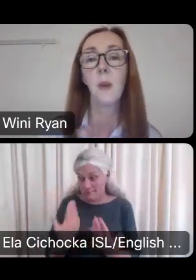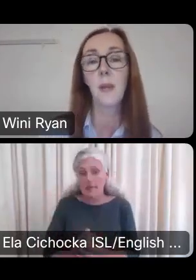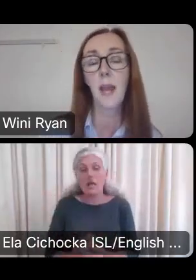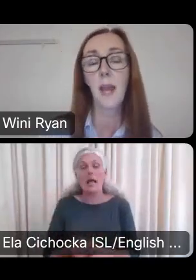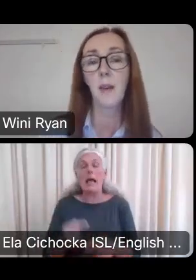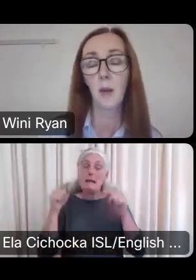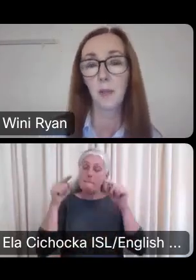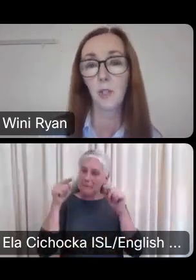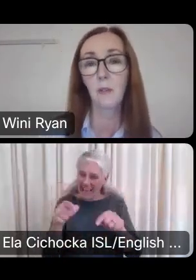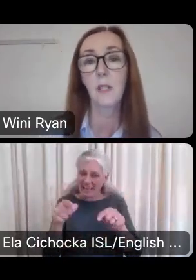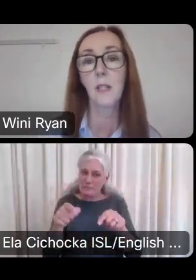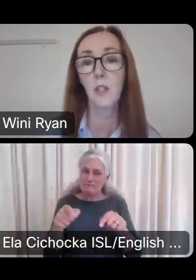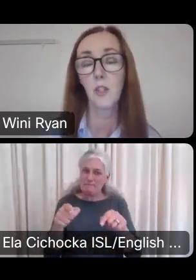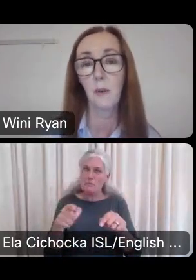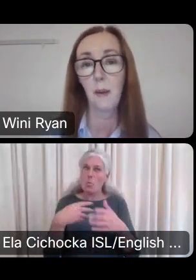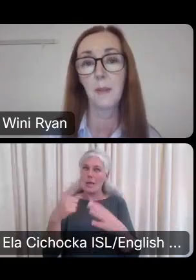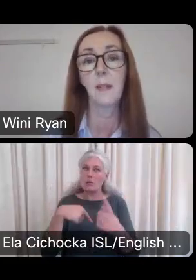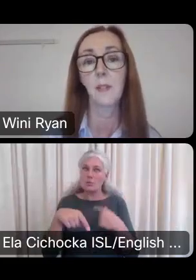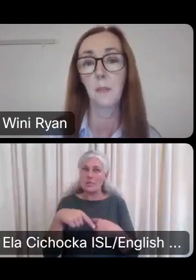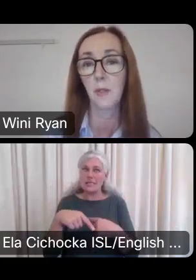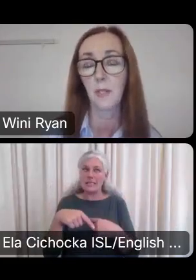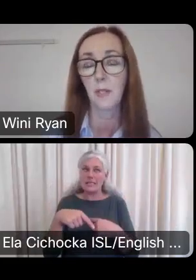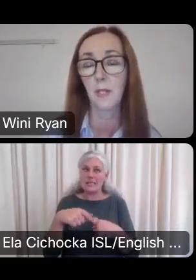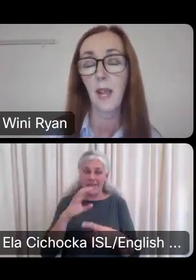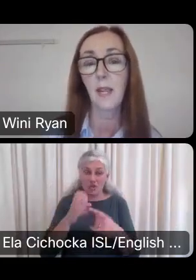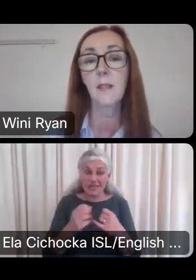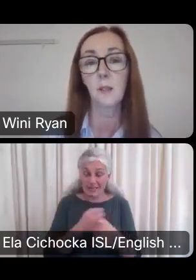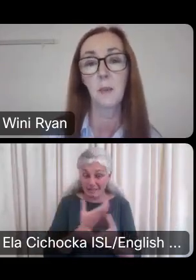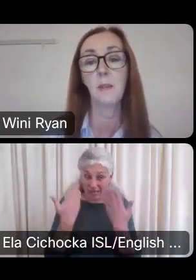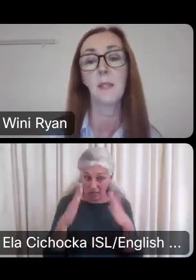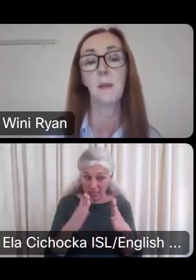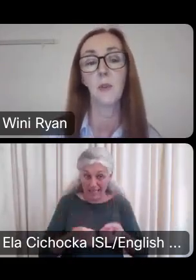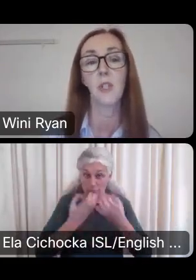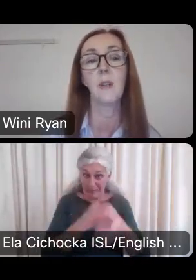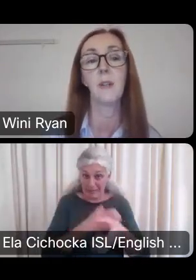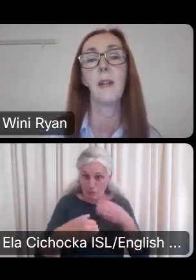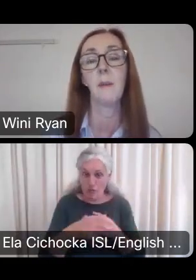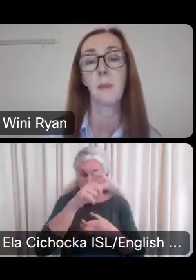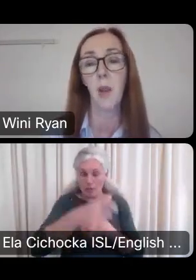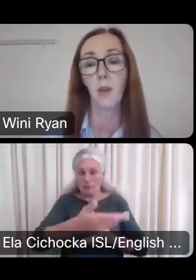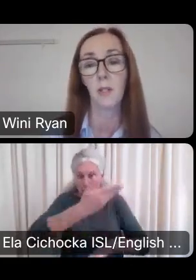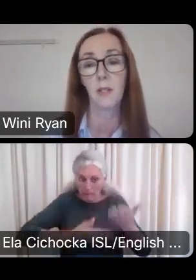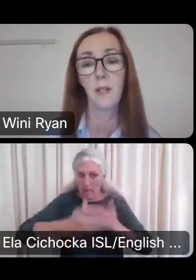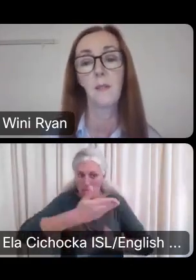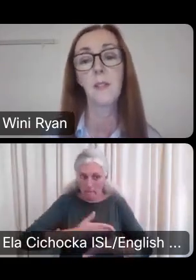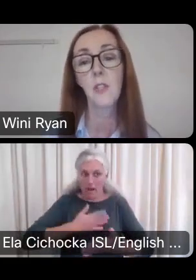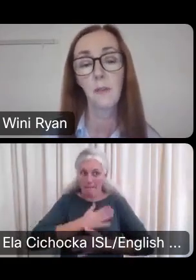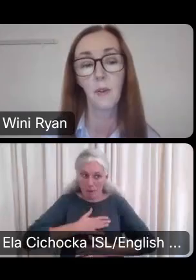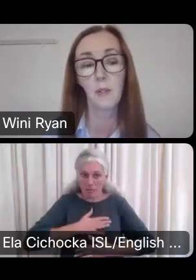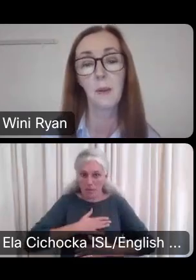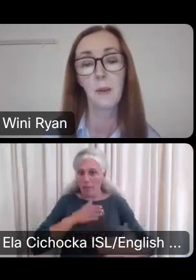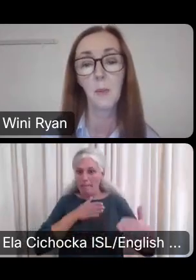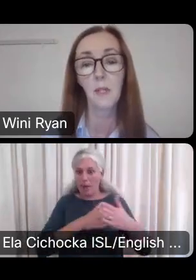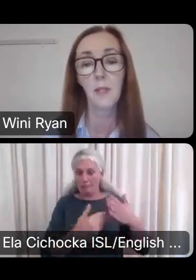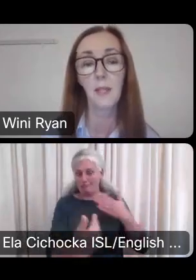is when we have an opportunity to show empathy because the person is experiencing an emotion and we block it. This is your